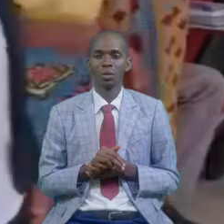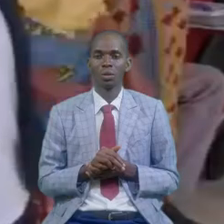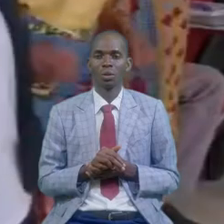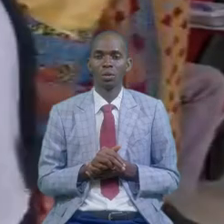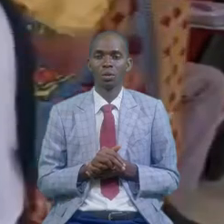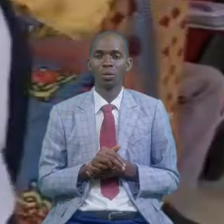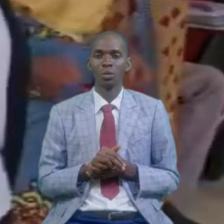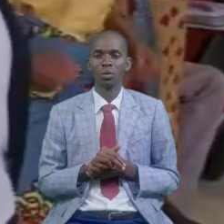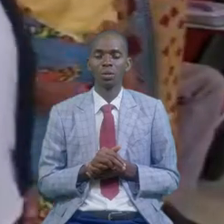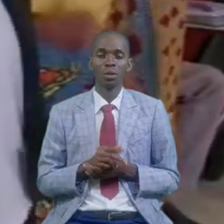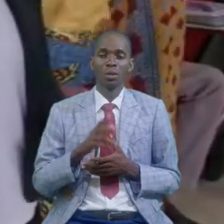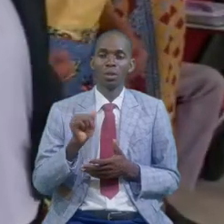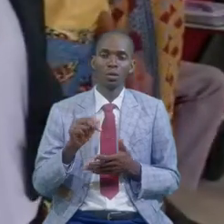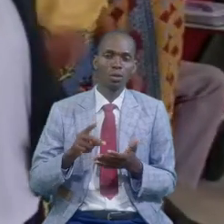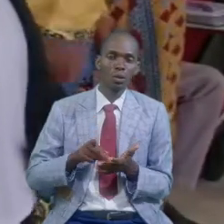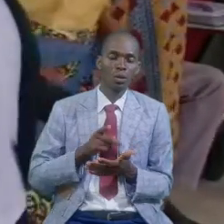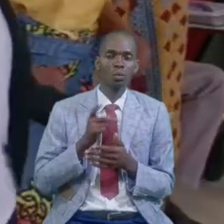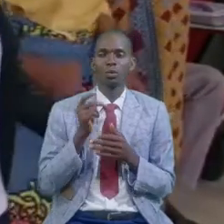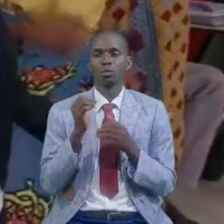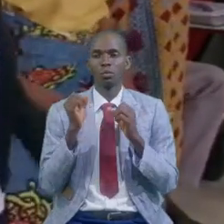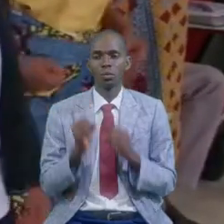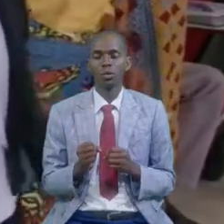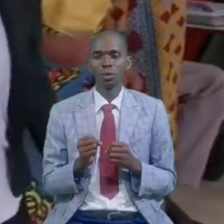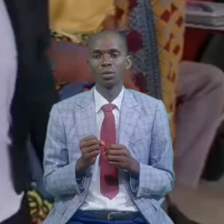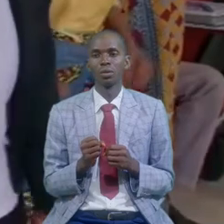Double portion of power, ask.